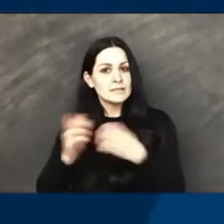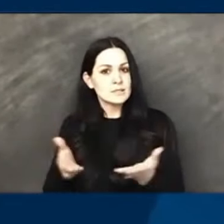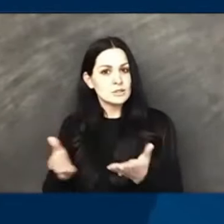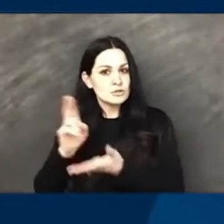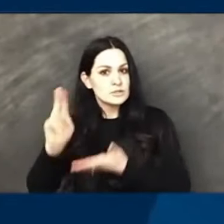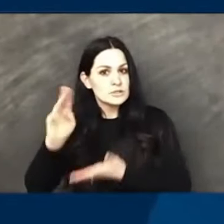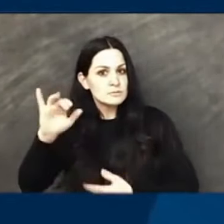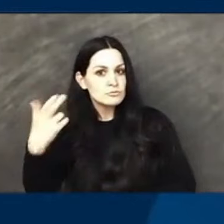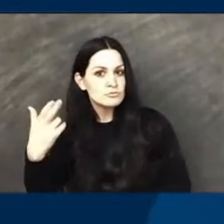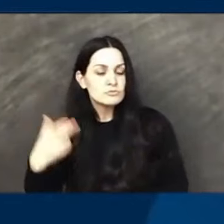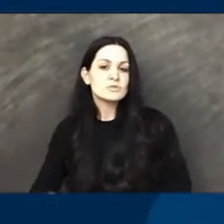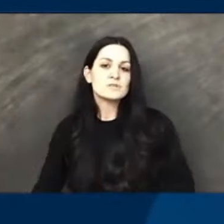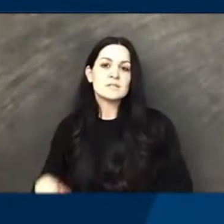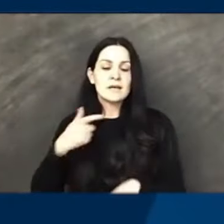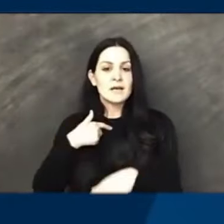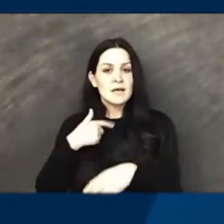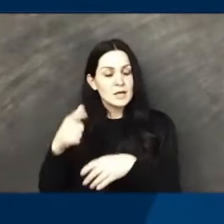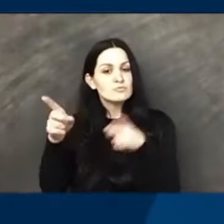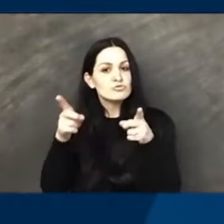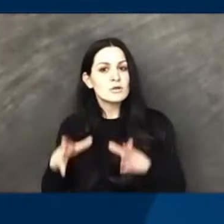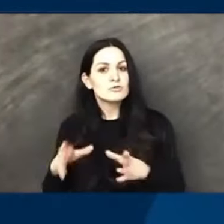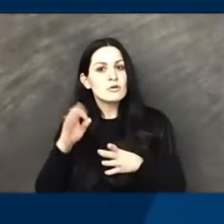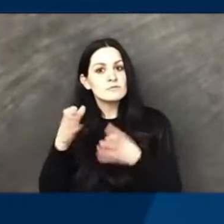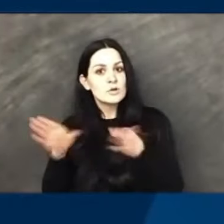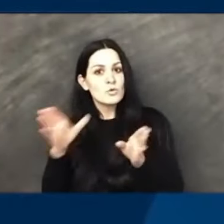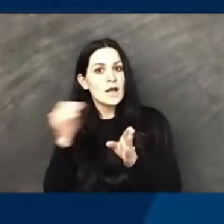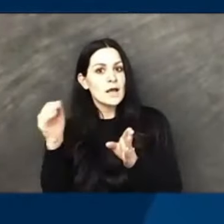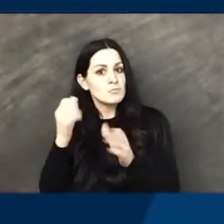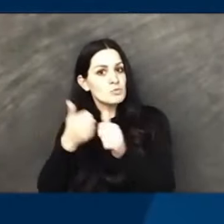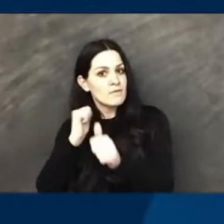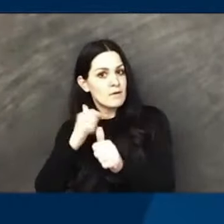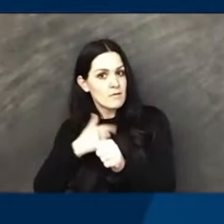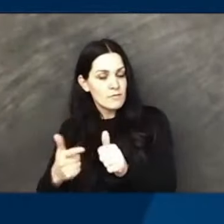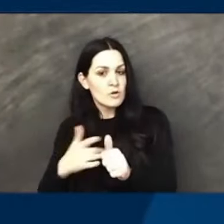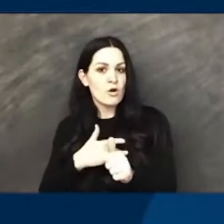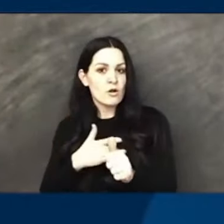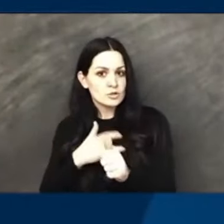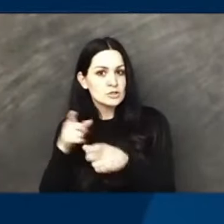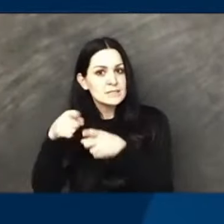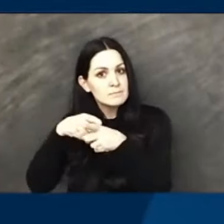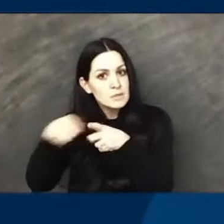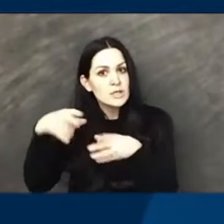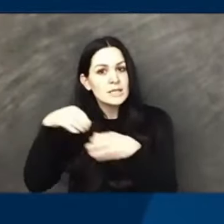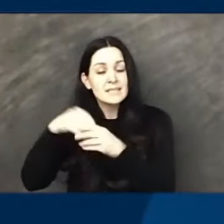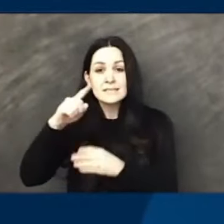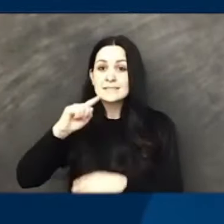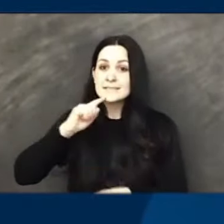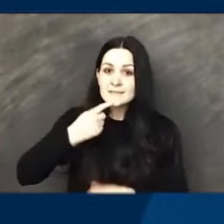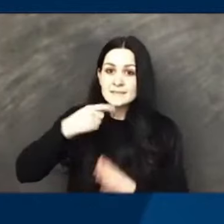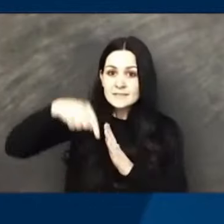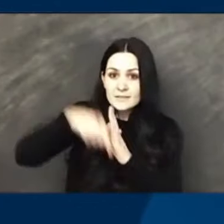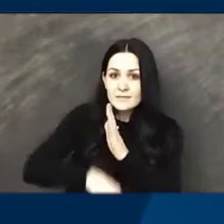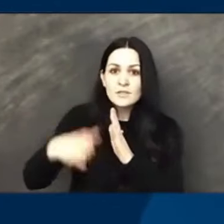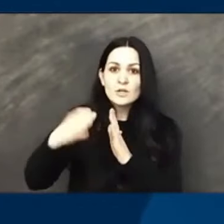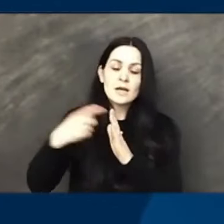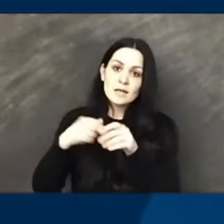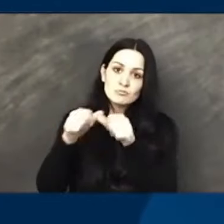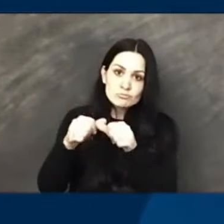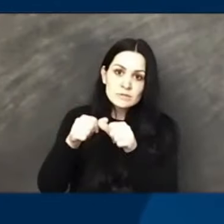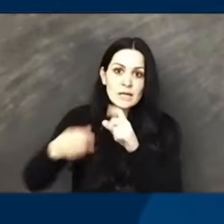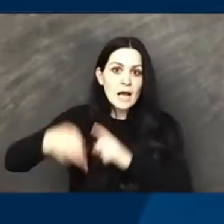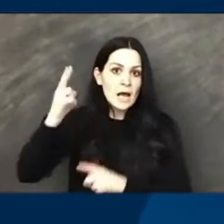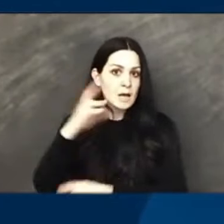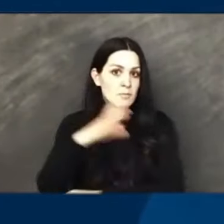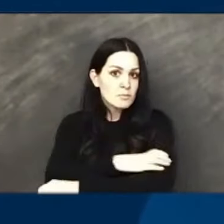Michigan, and I'm the Director of General and Preventive Cardiology, specializing in severe and resistant high blood pressure, as well as